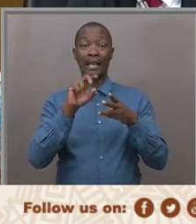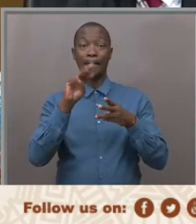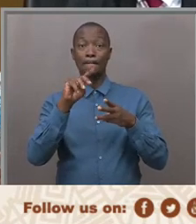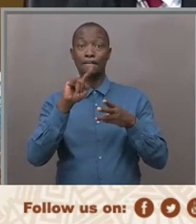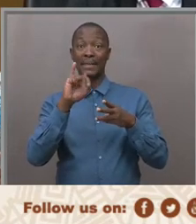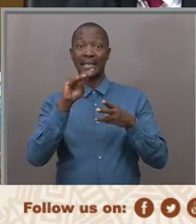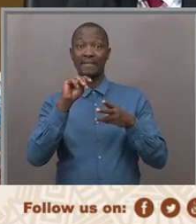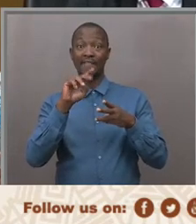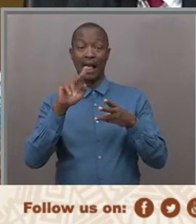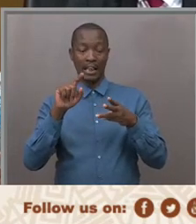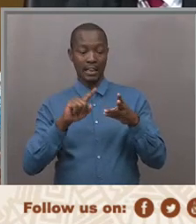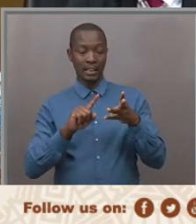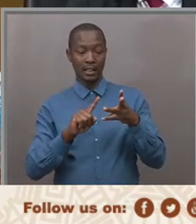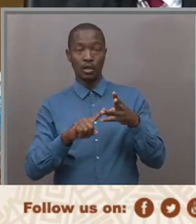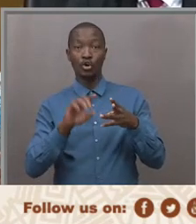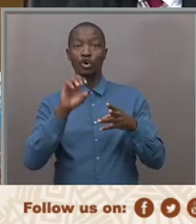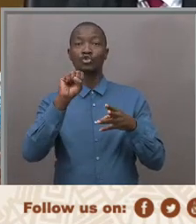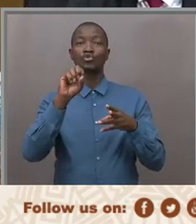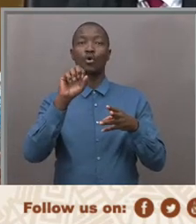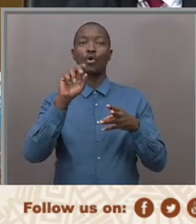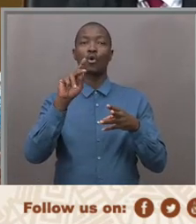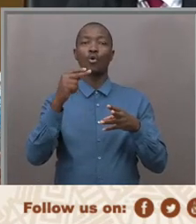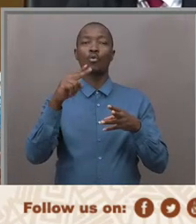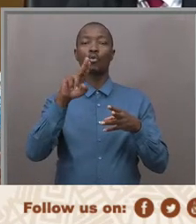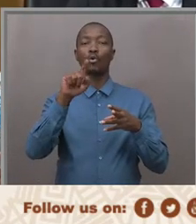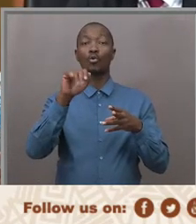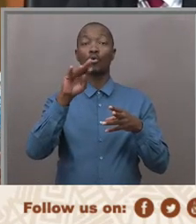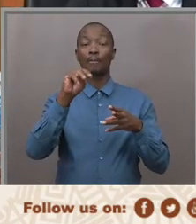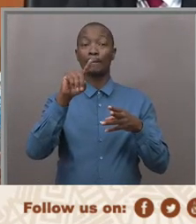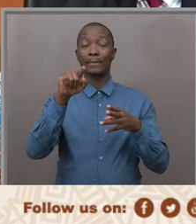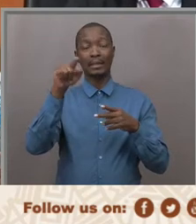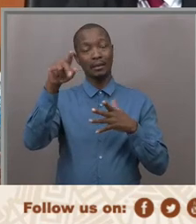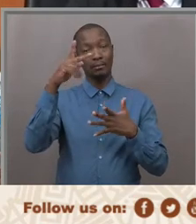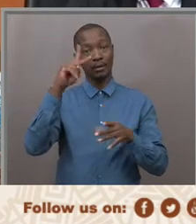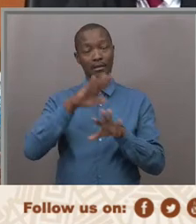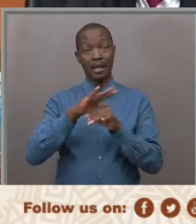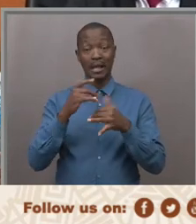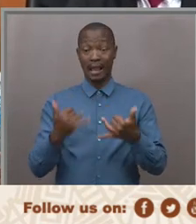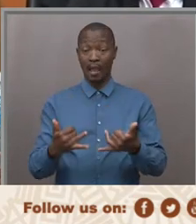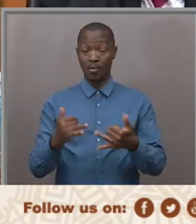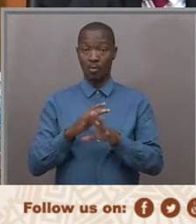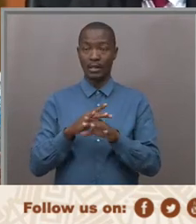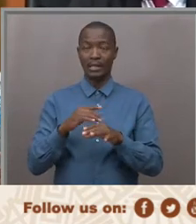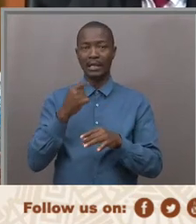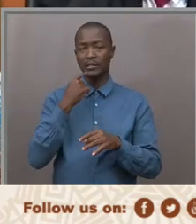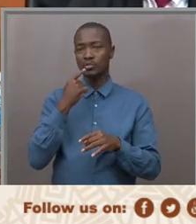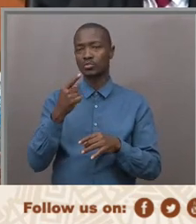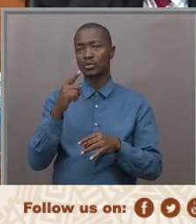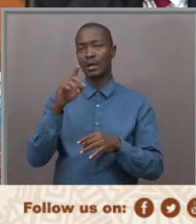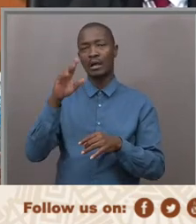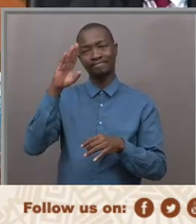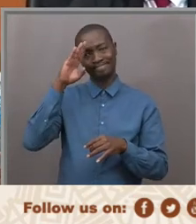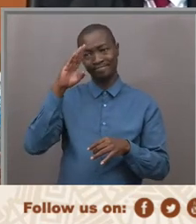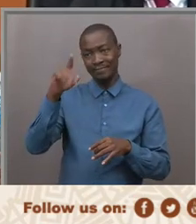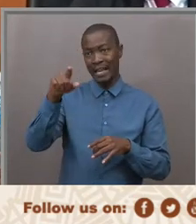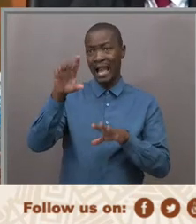Tswan. I would like to use this opportunity to call on our municipalities to follow what Ekurhuleni is